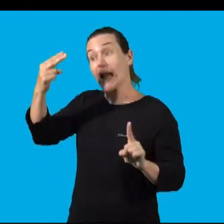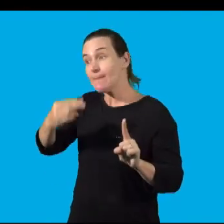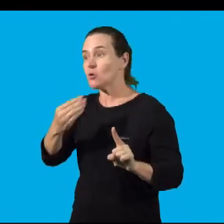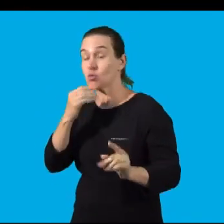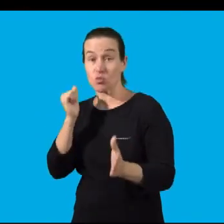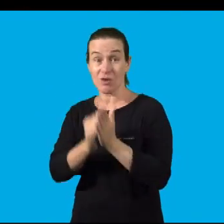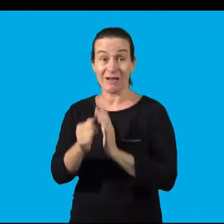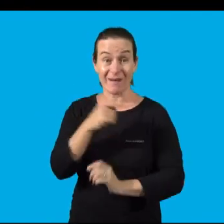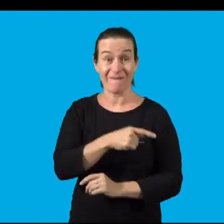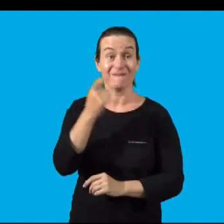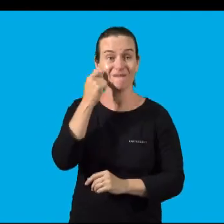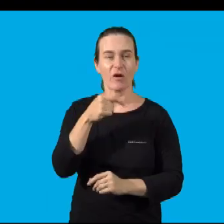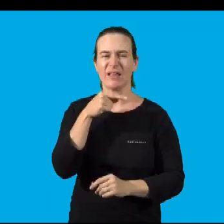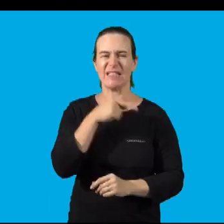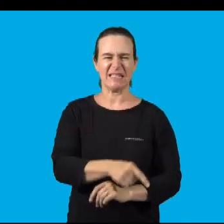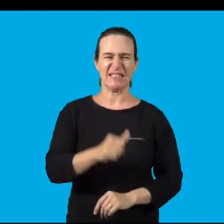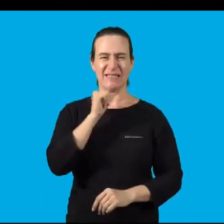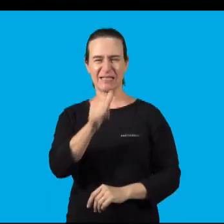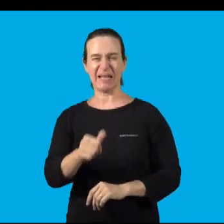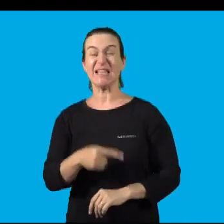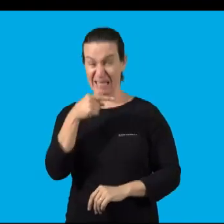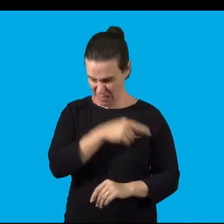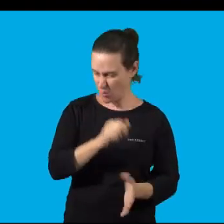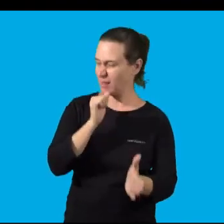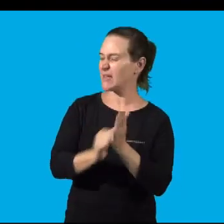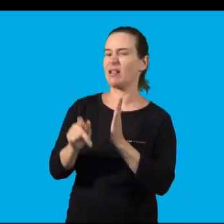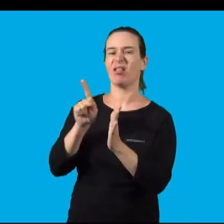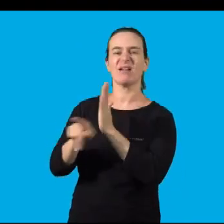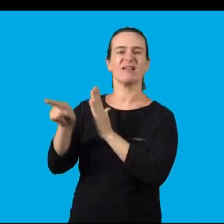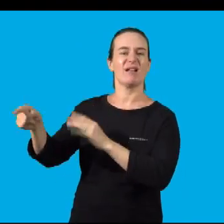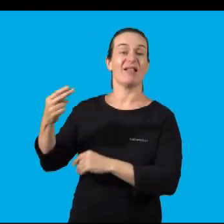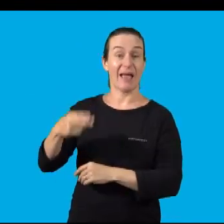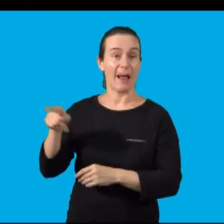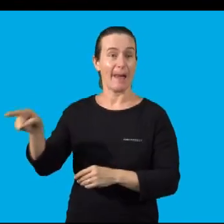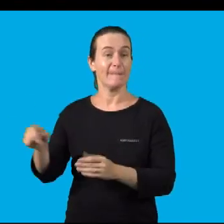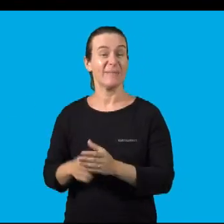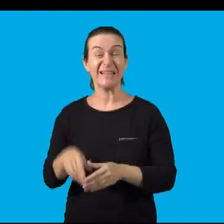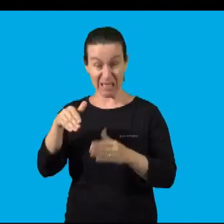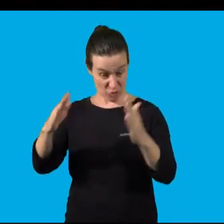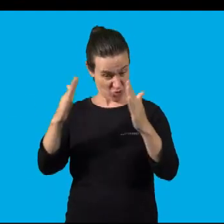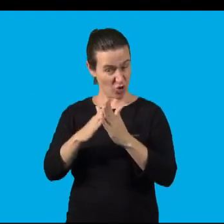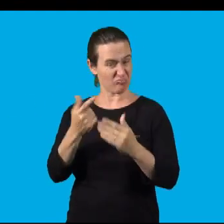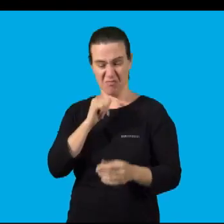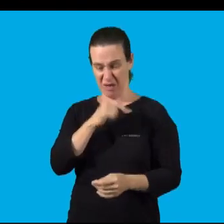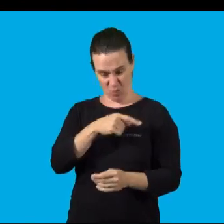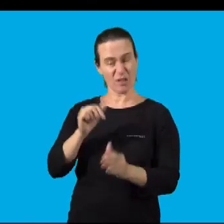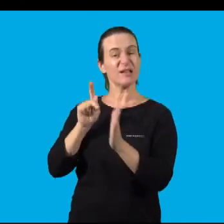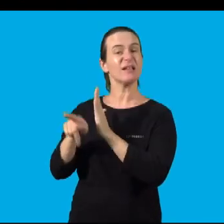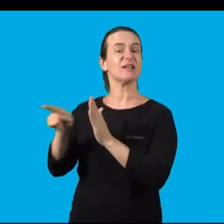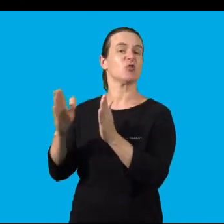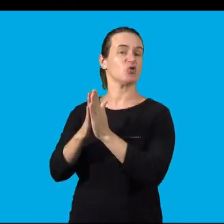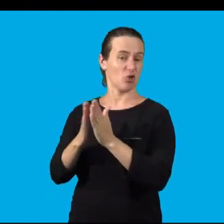his father, he blasphemously states that he would even kill Hamlet in the sanctity of a